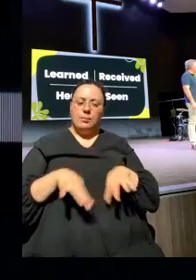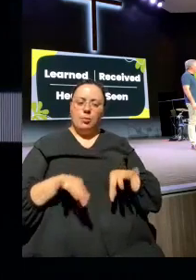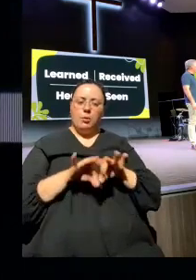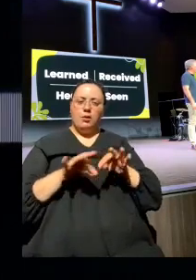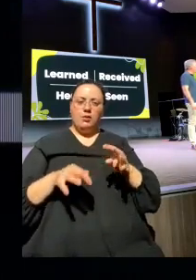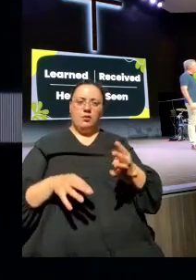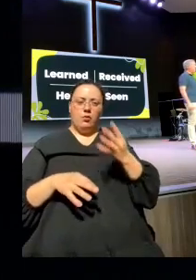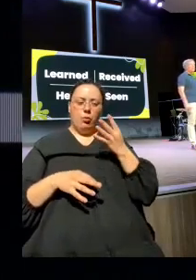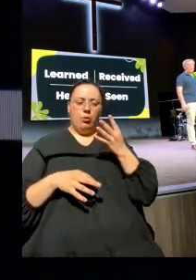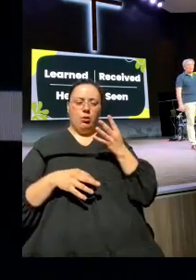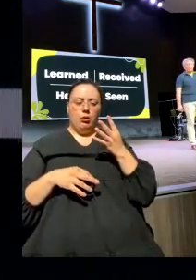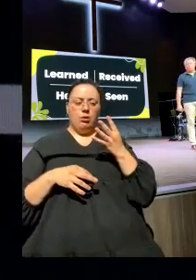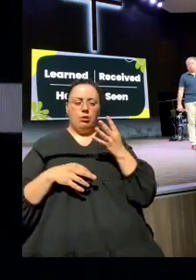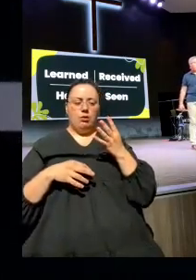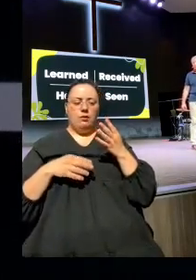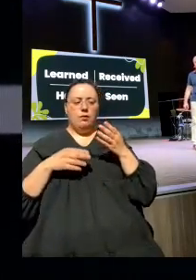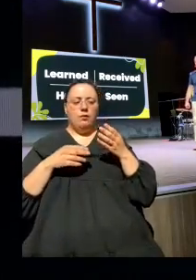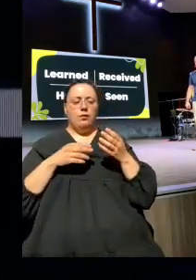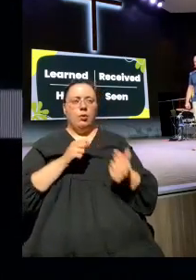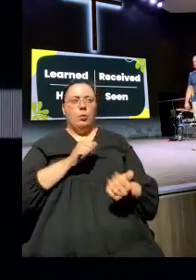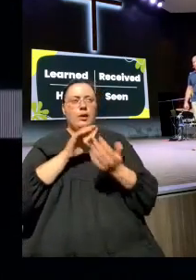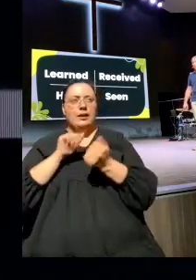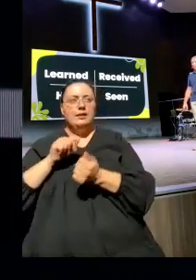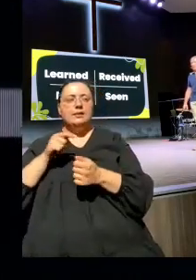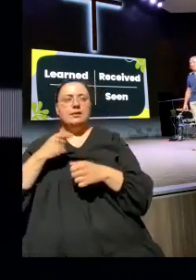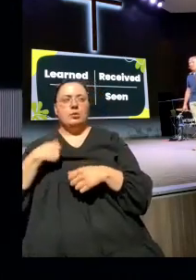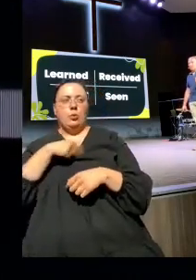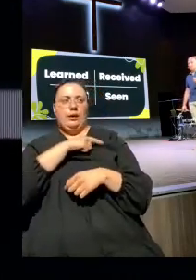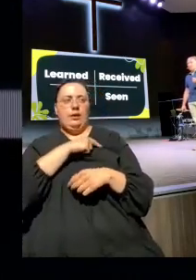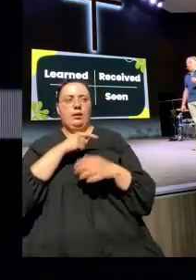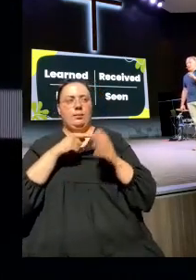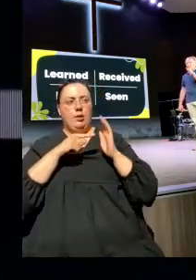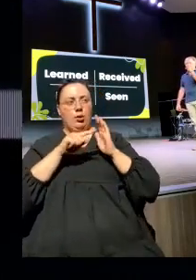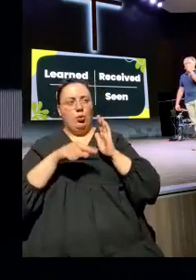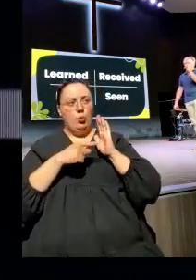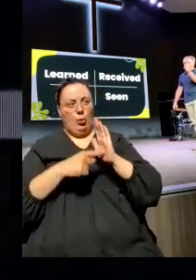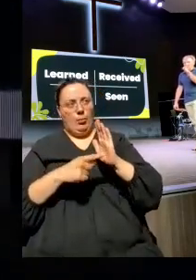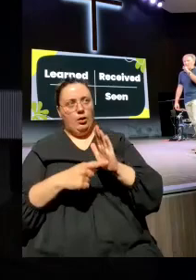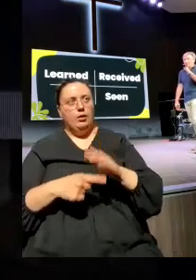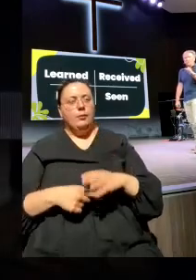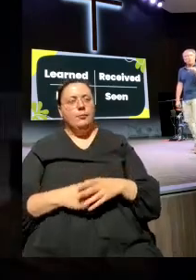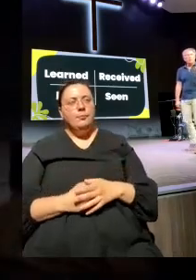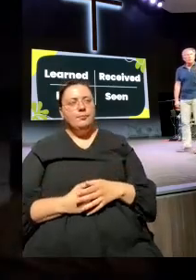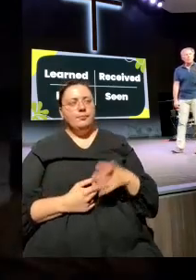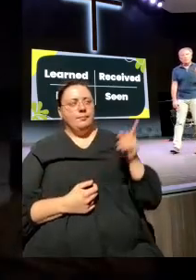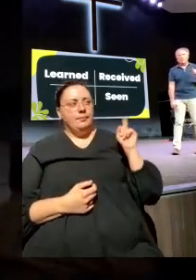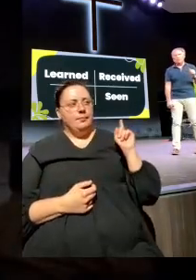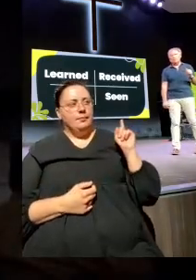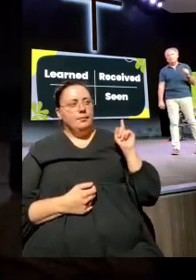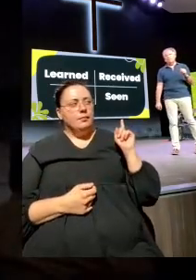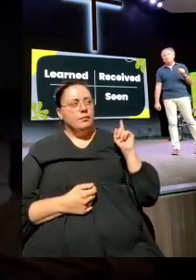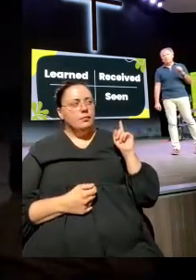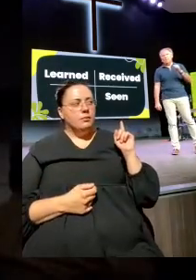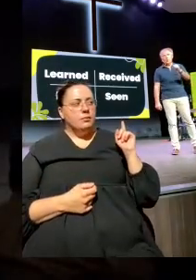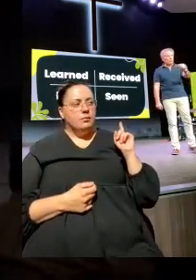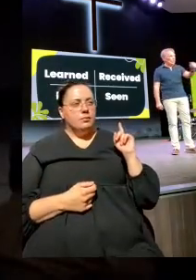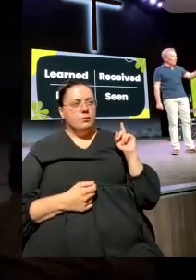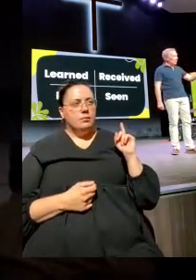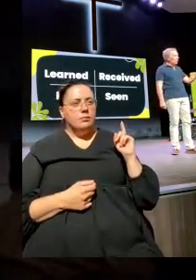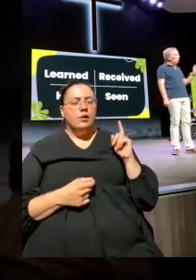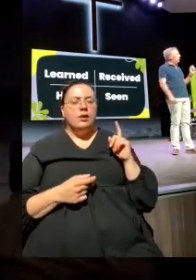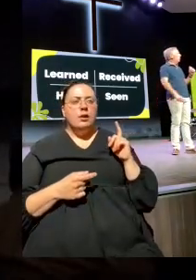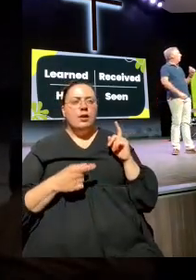we influence others as a role model. And to begin to think how you're using this in